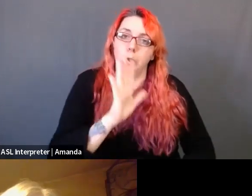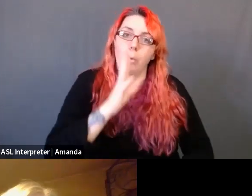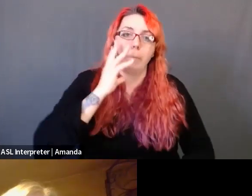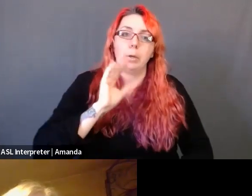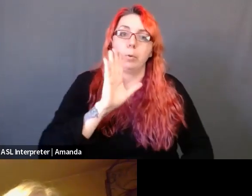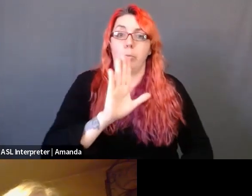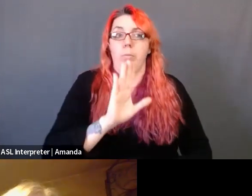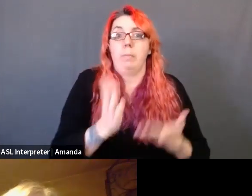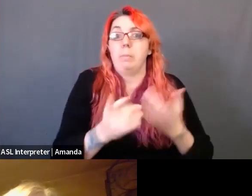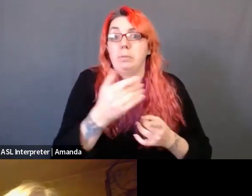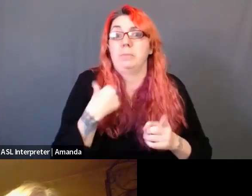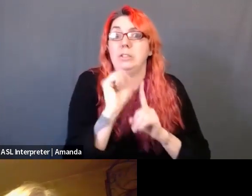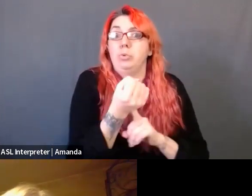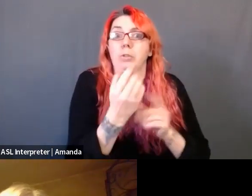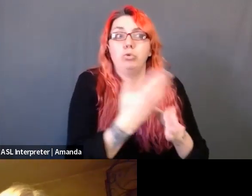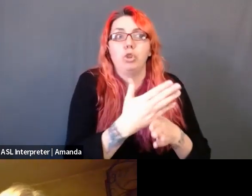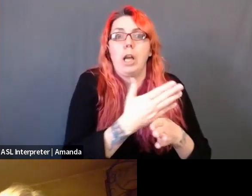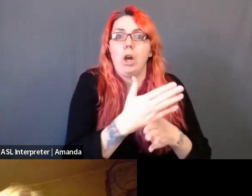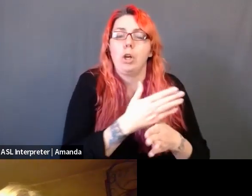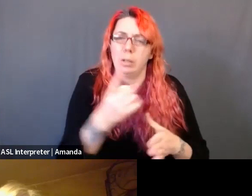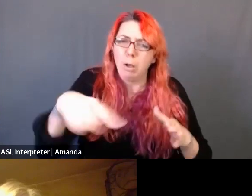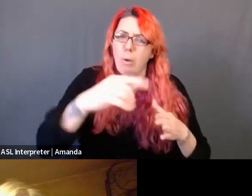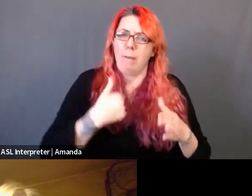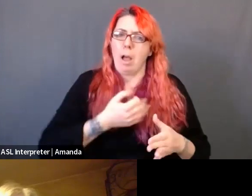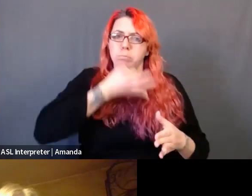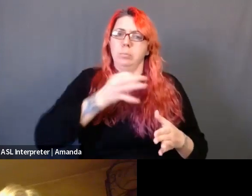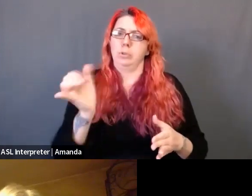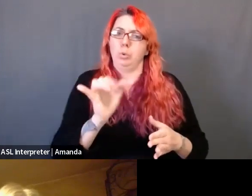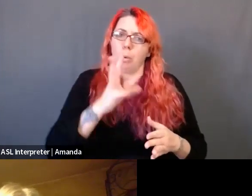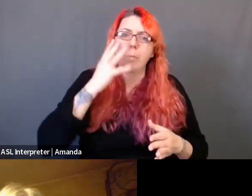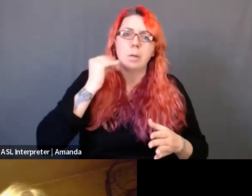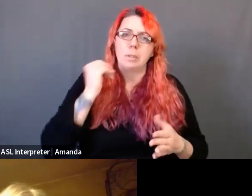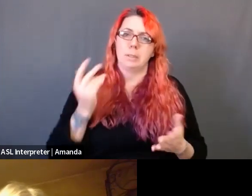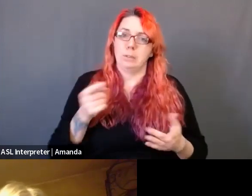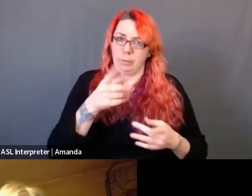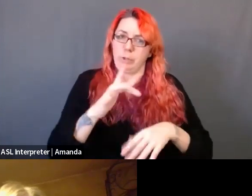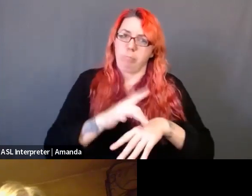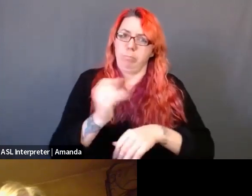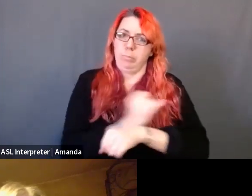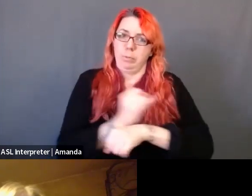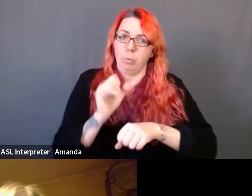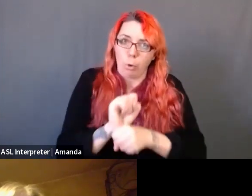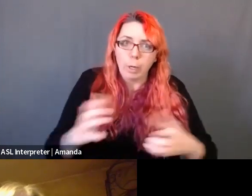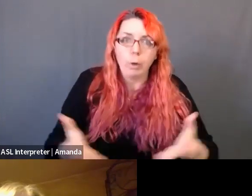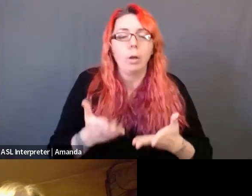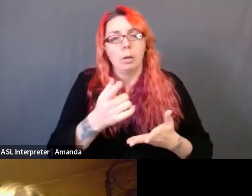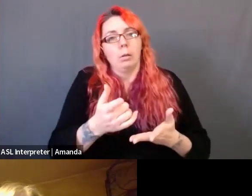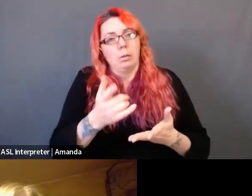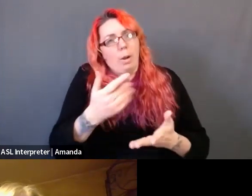my experience and expertise, you have lived experience in this industry in ways that you could also share and bring back to the larger group.